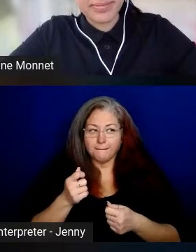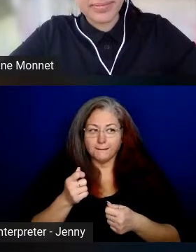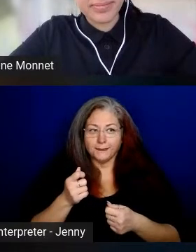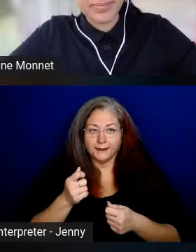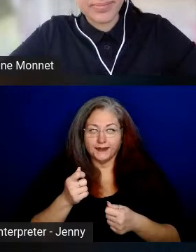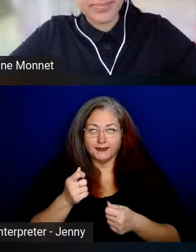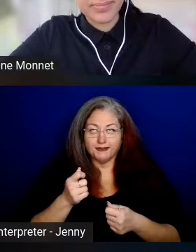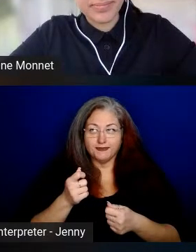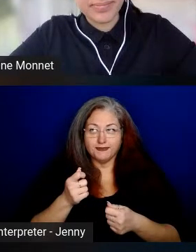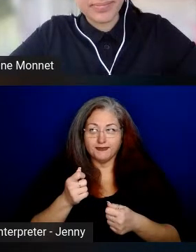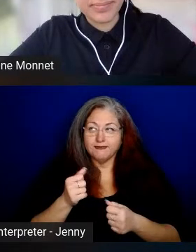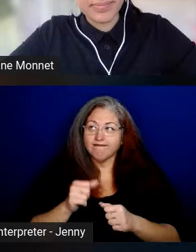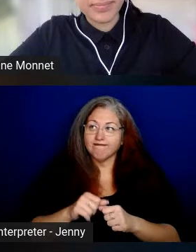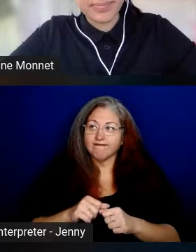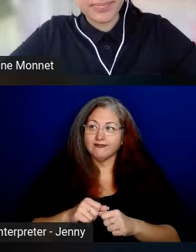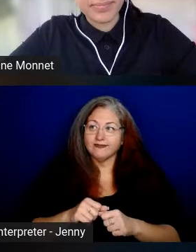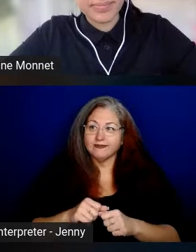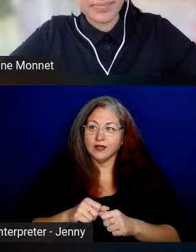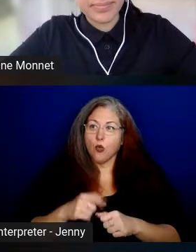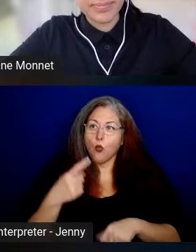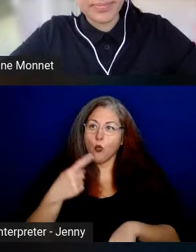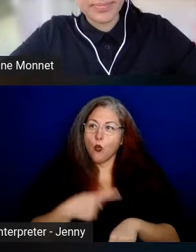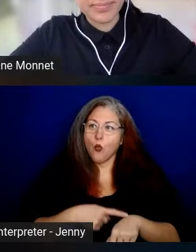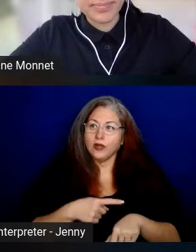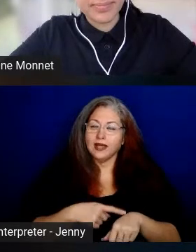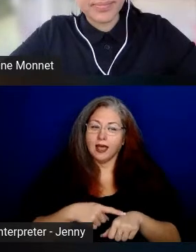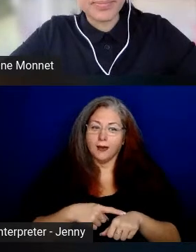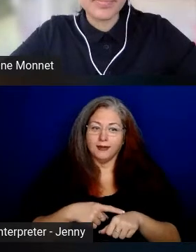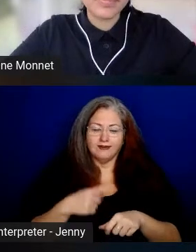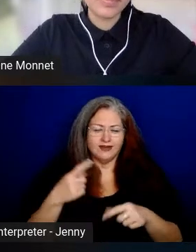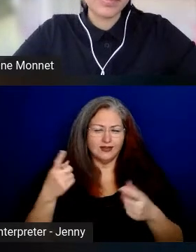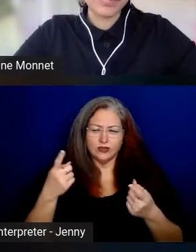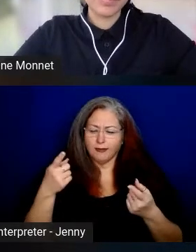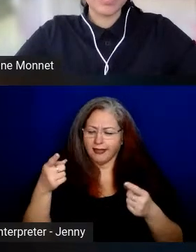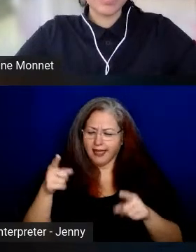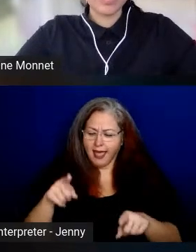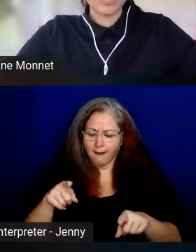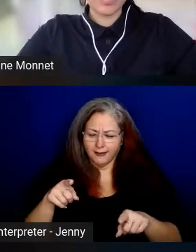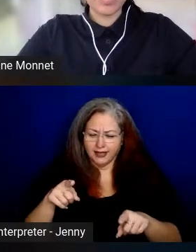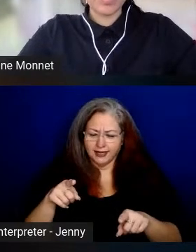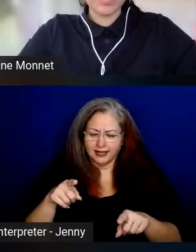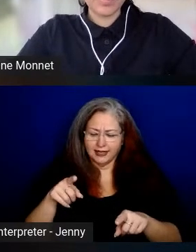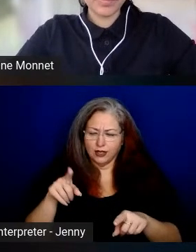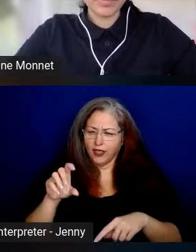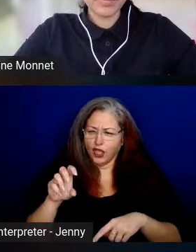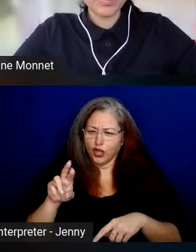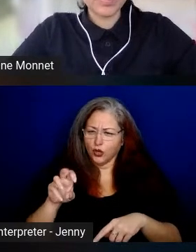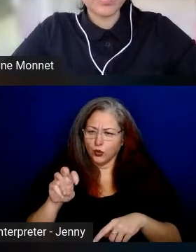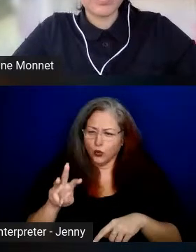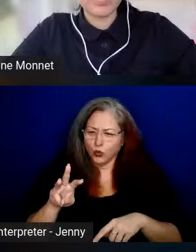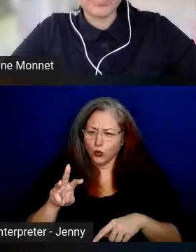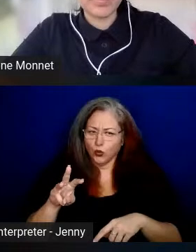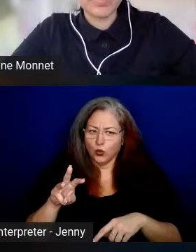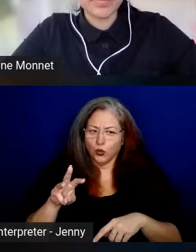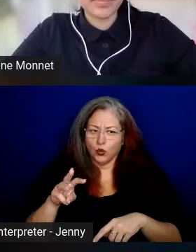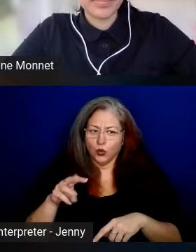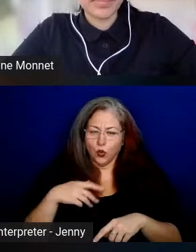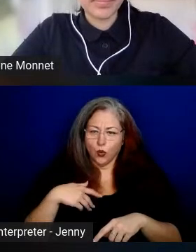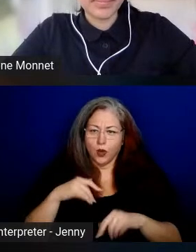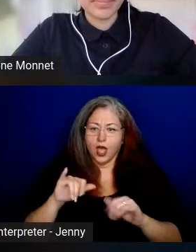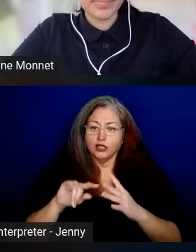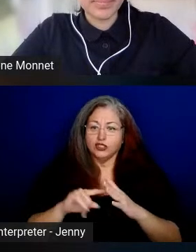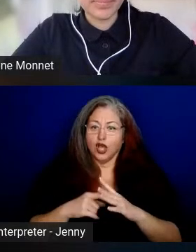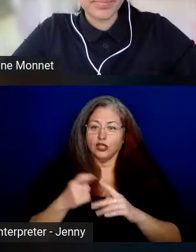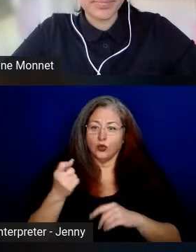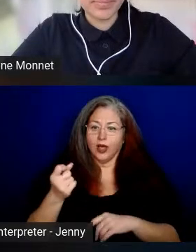was a time when something happened in the crew that we began to understand